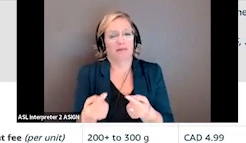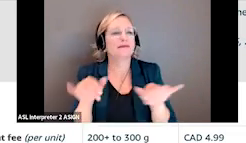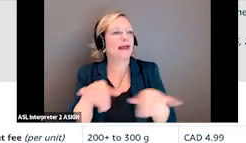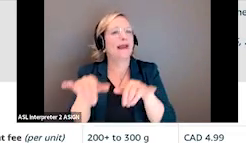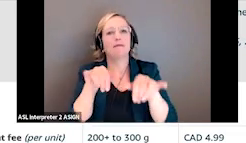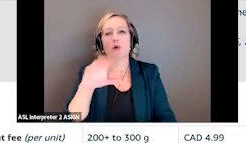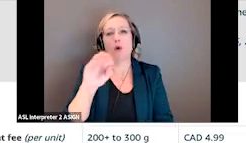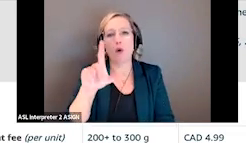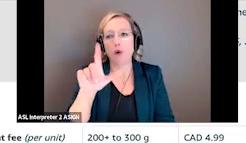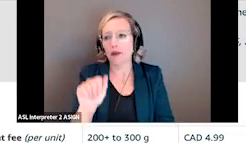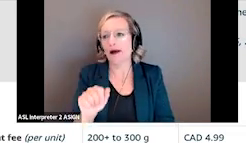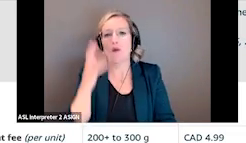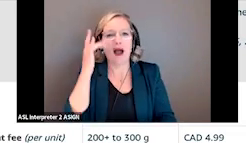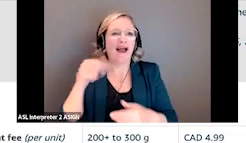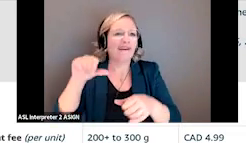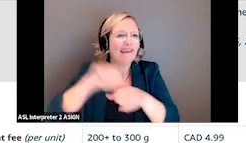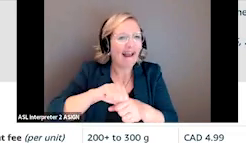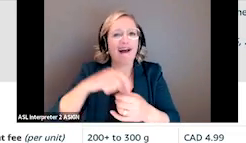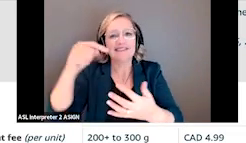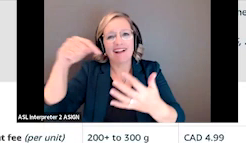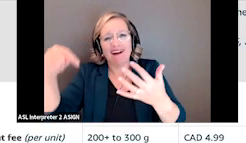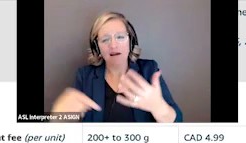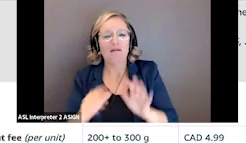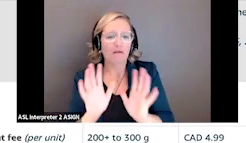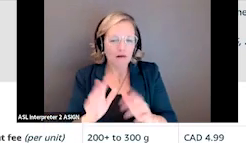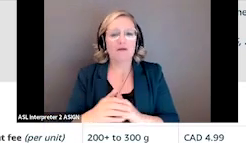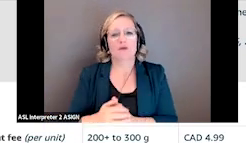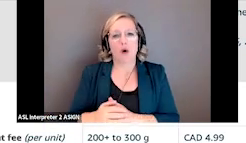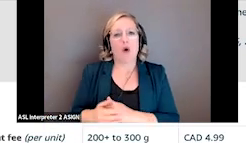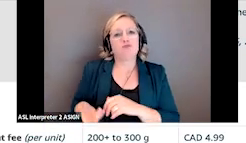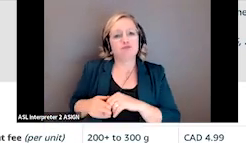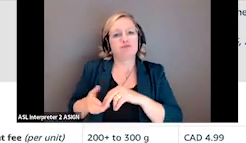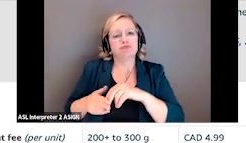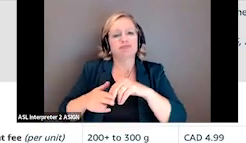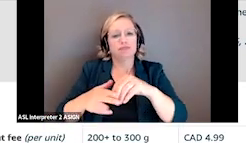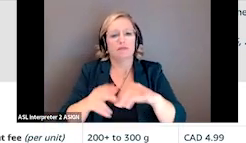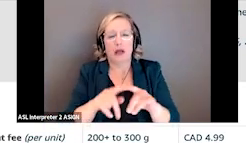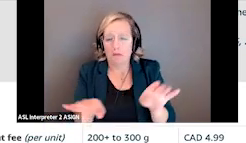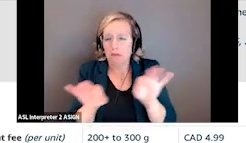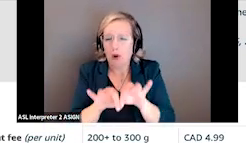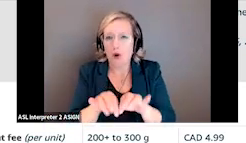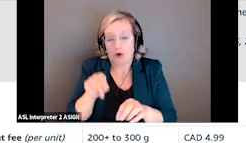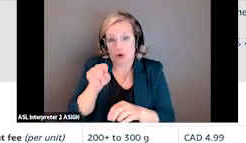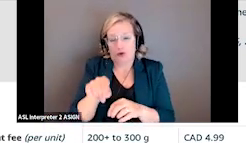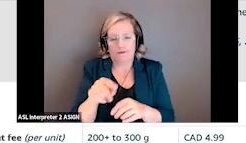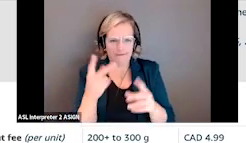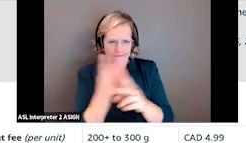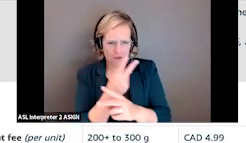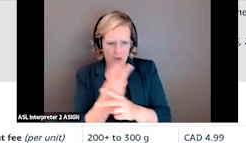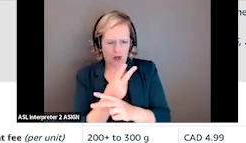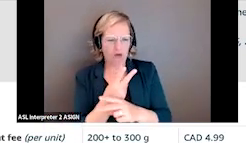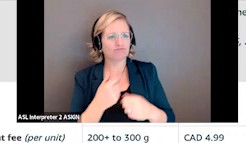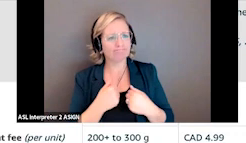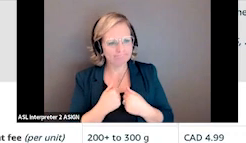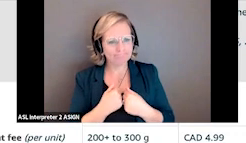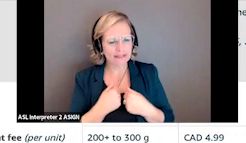with fuel surcharges and the like. And so we just have to make sure that if the fee is going to have a